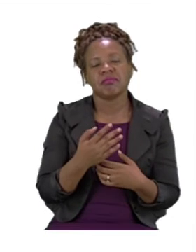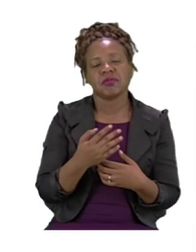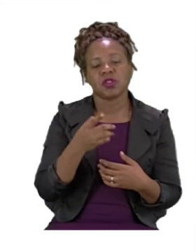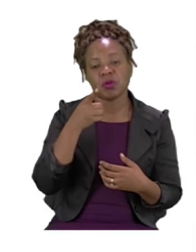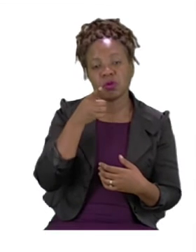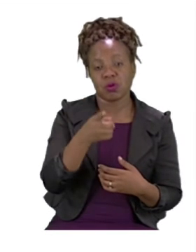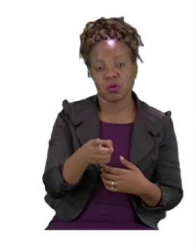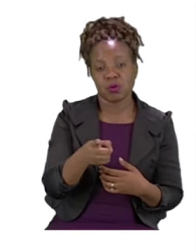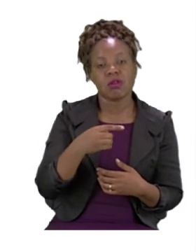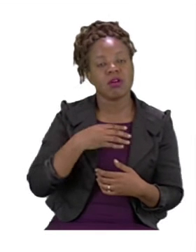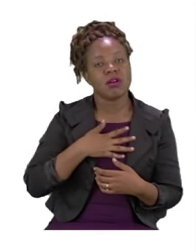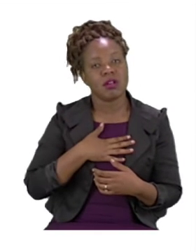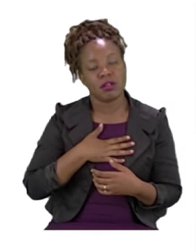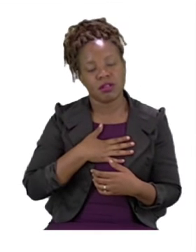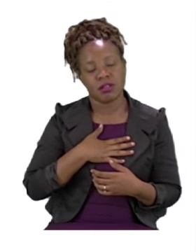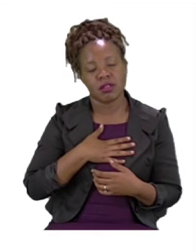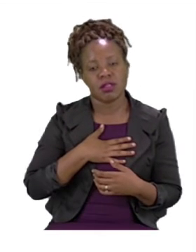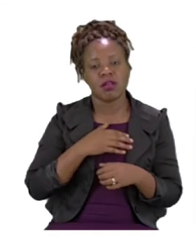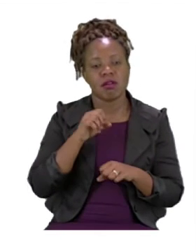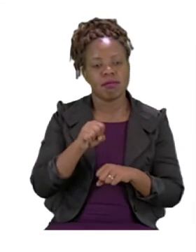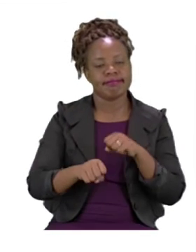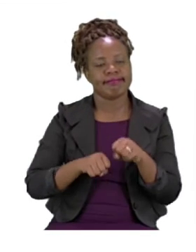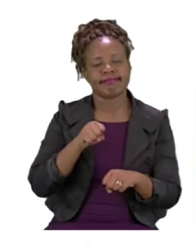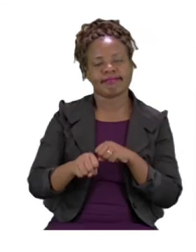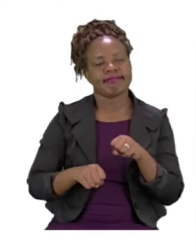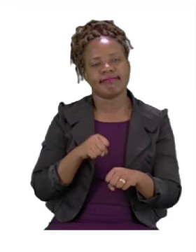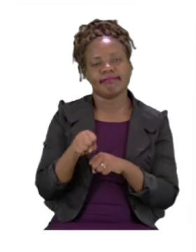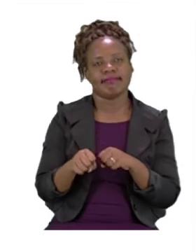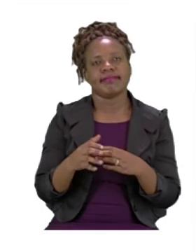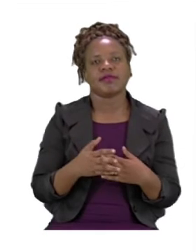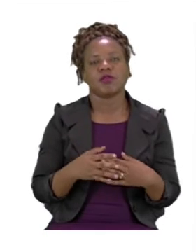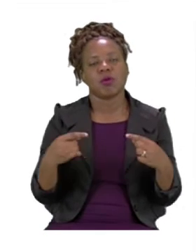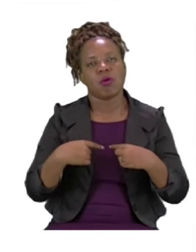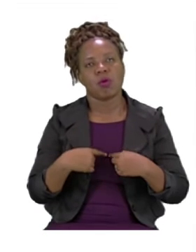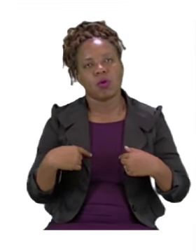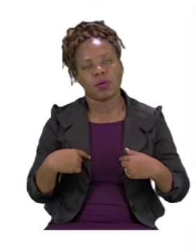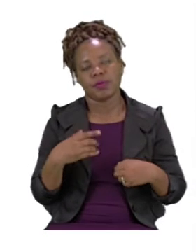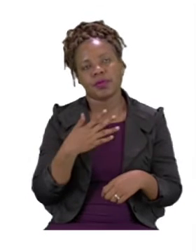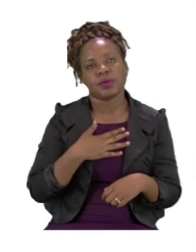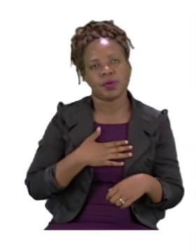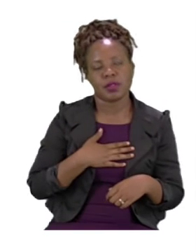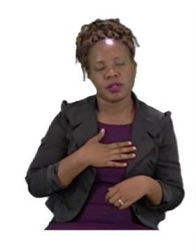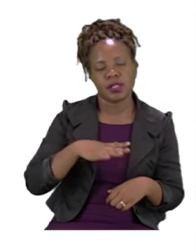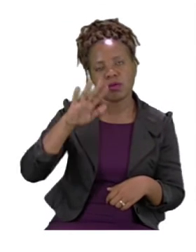like riding your bike. We like